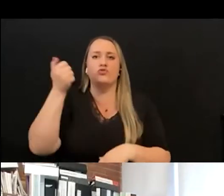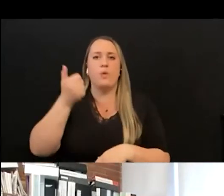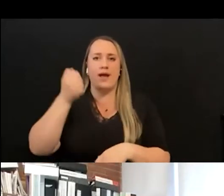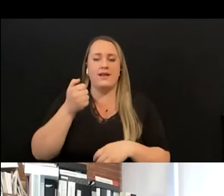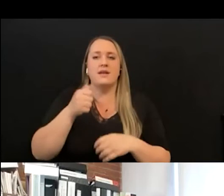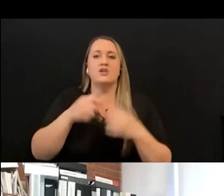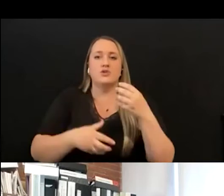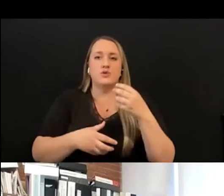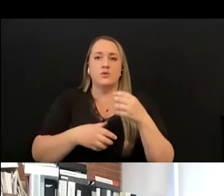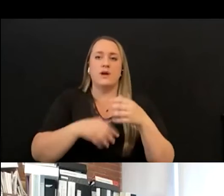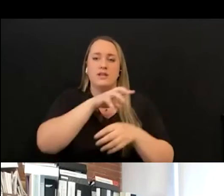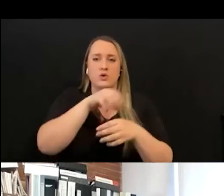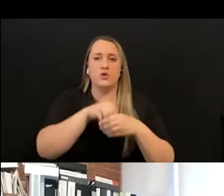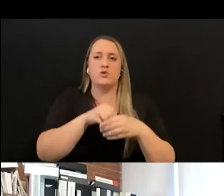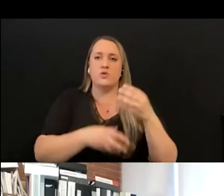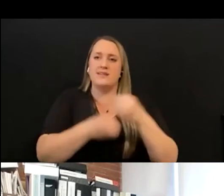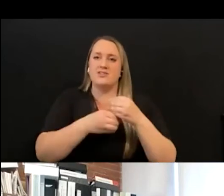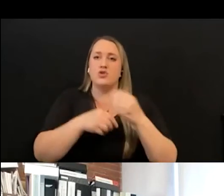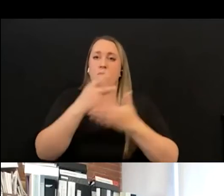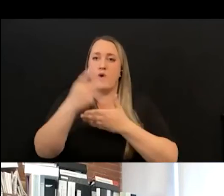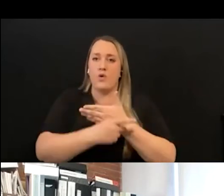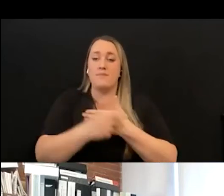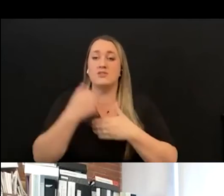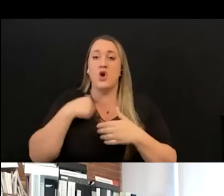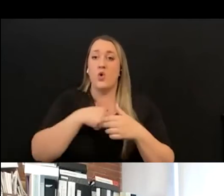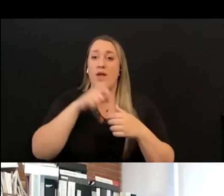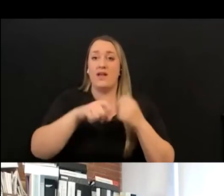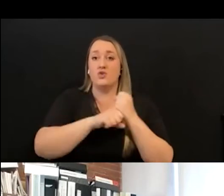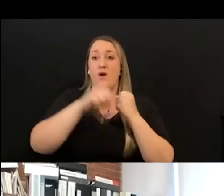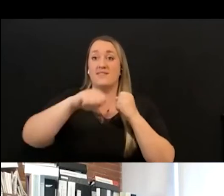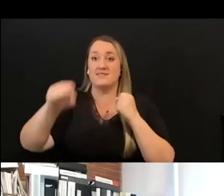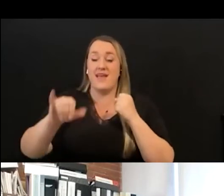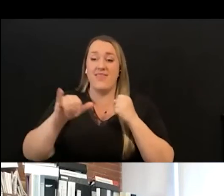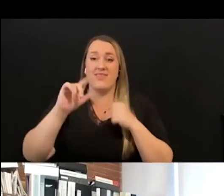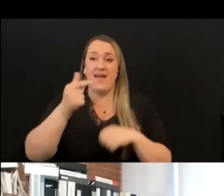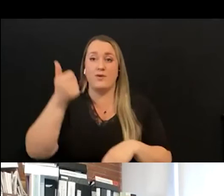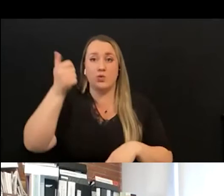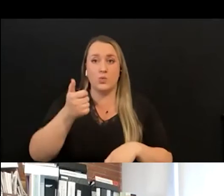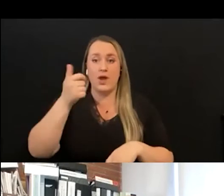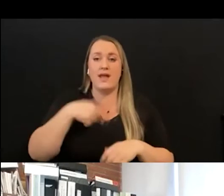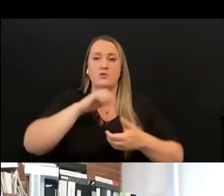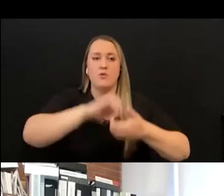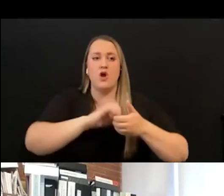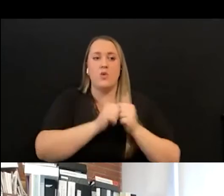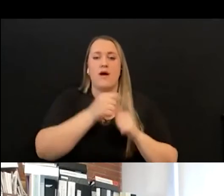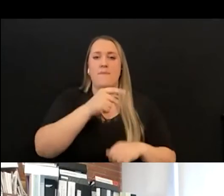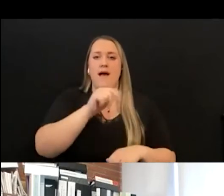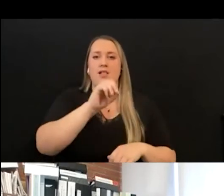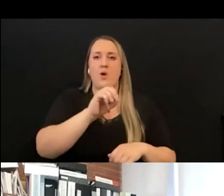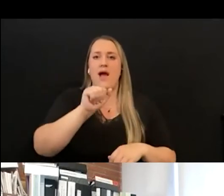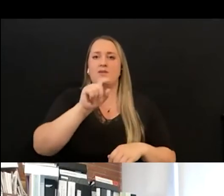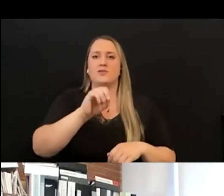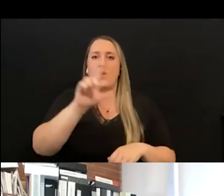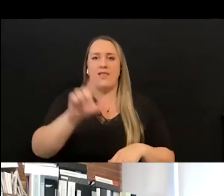programs. We had to extend that grant. It was actually a collaboration with the Palo Alto Library and the Palo Alto Junior Museum and Zoo. And we talked to